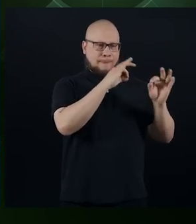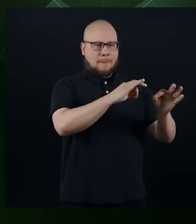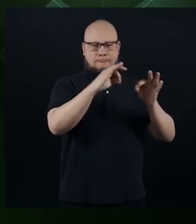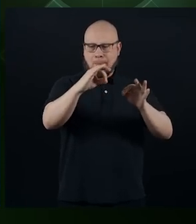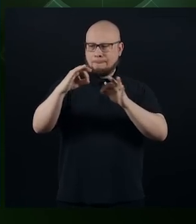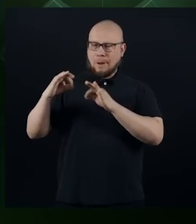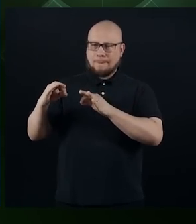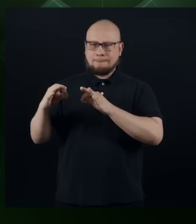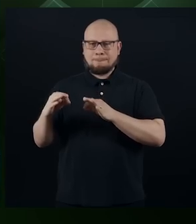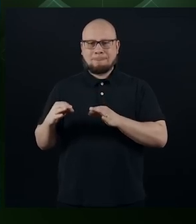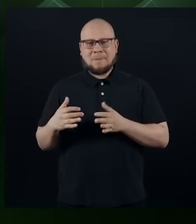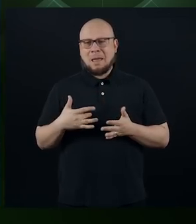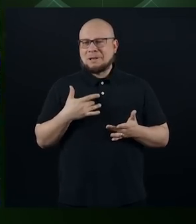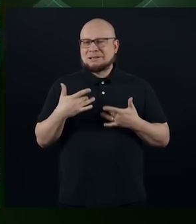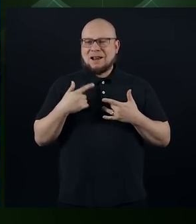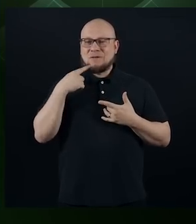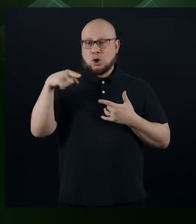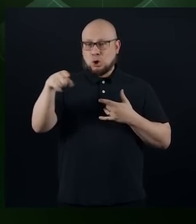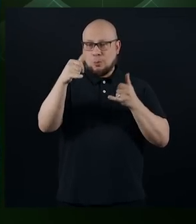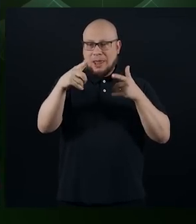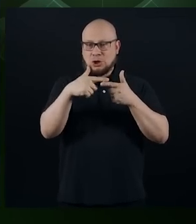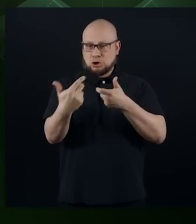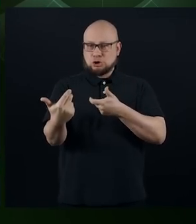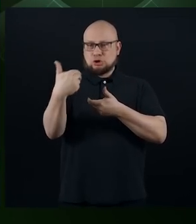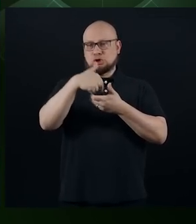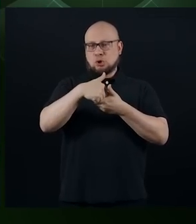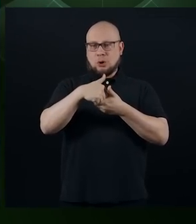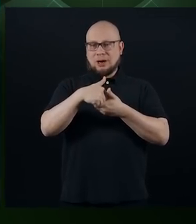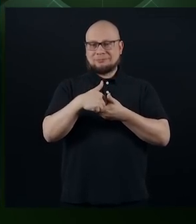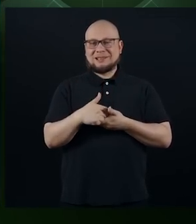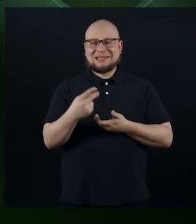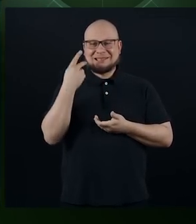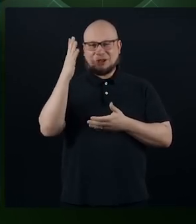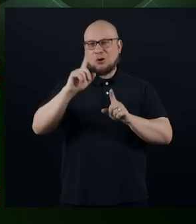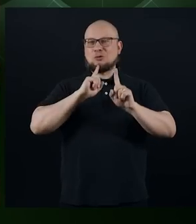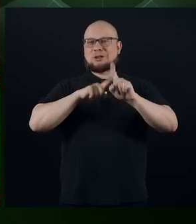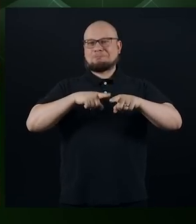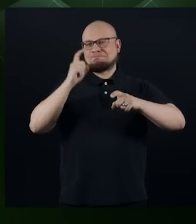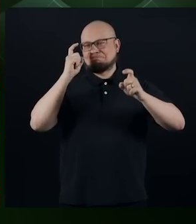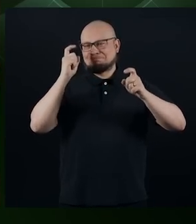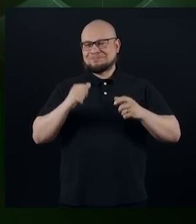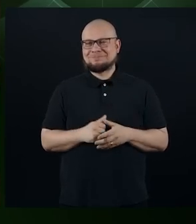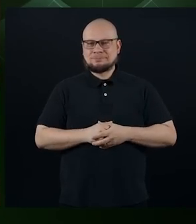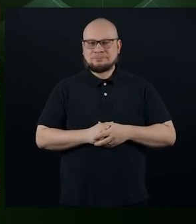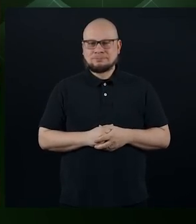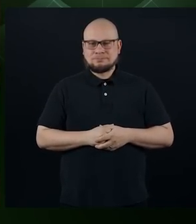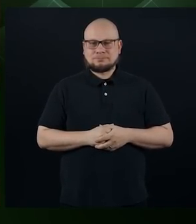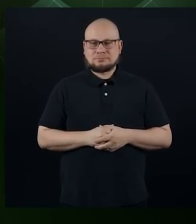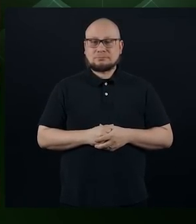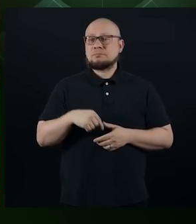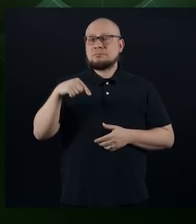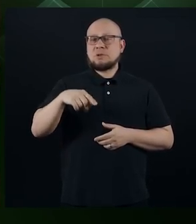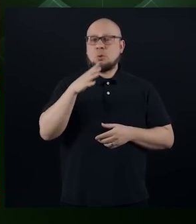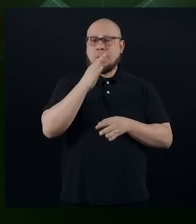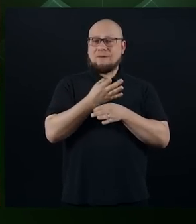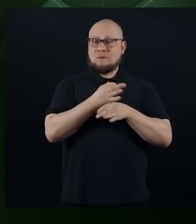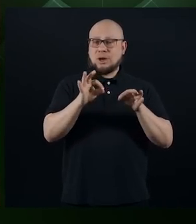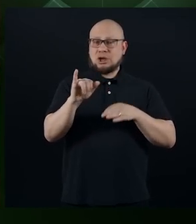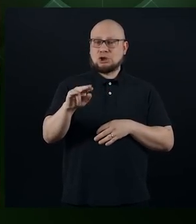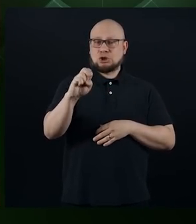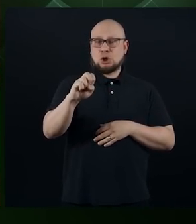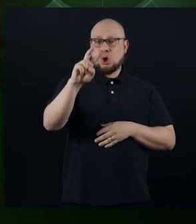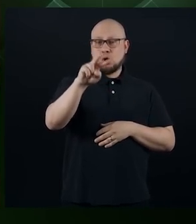to get their hands on this awesome piece of content, and we can't wait to see your reaction. Right? And so this is coming free to Sea of Thieves on